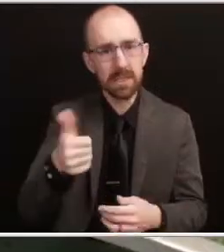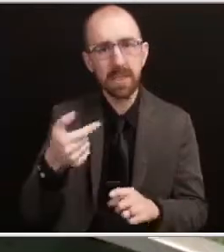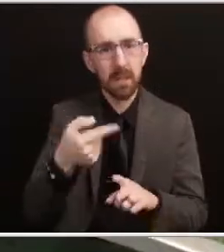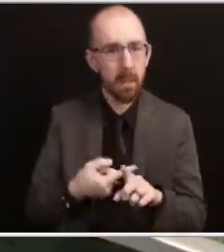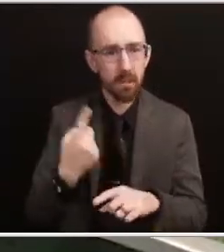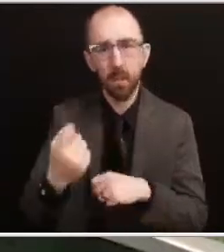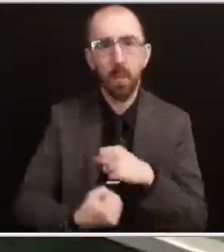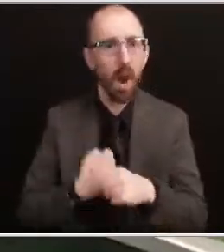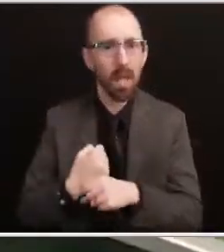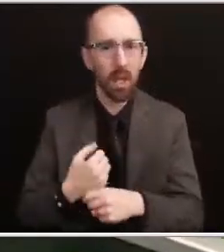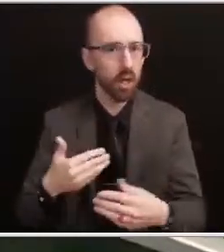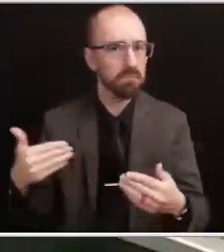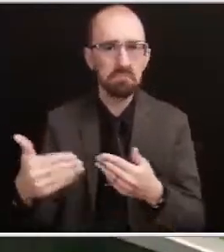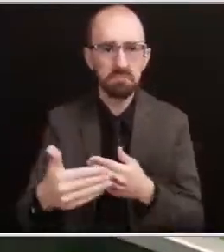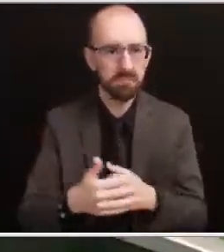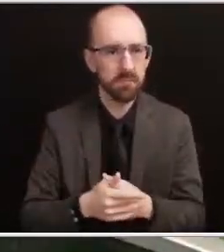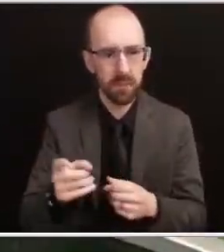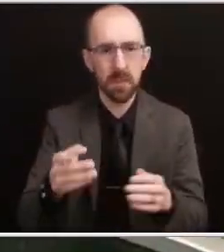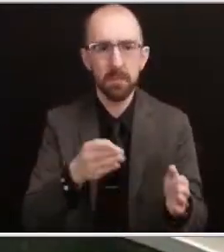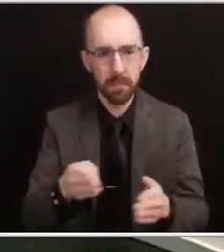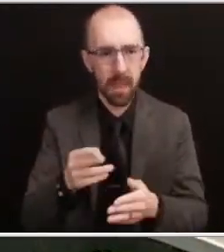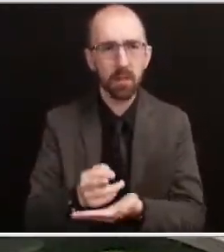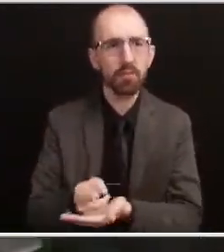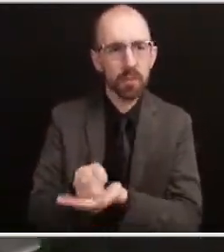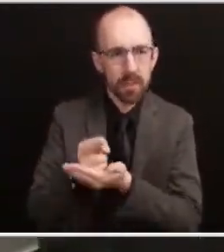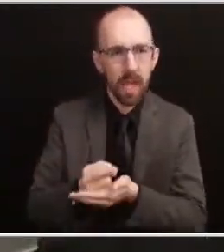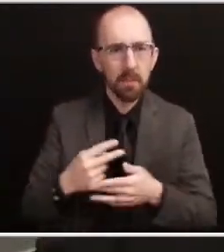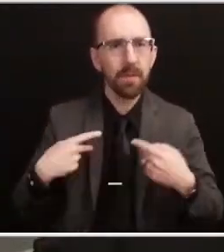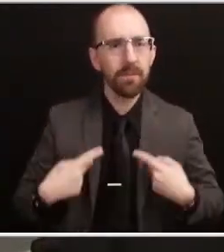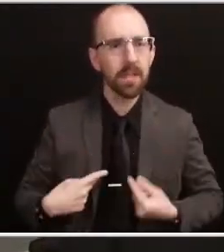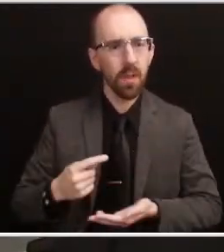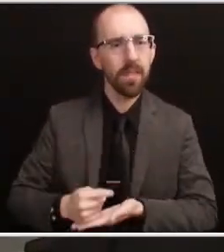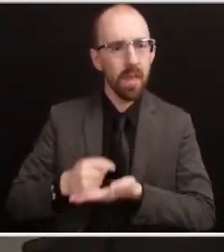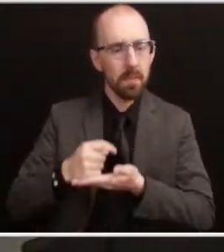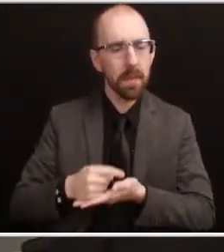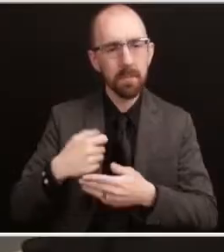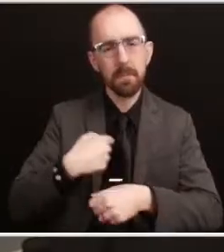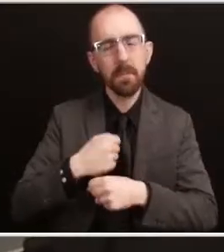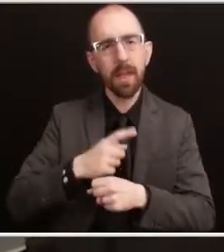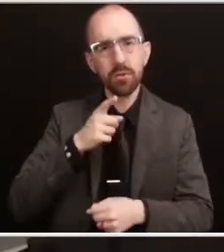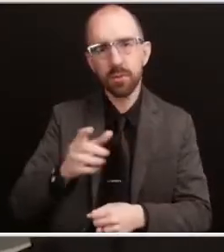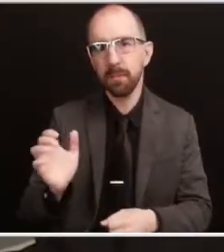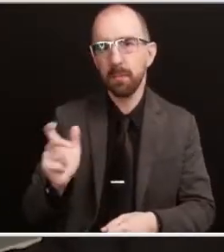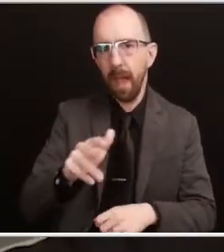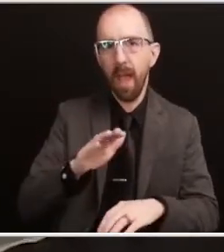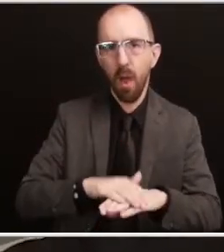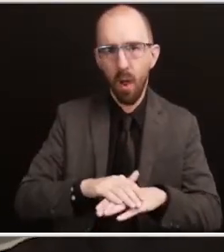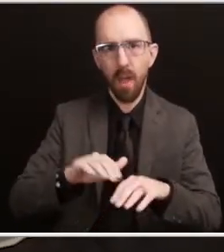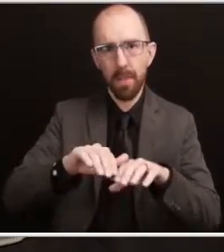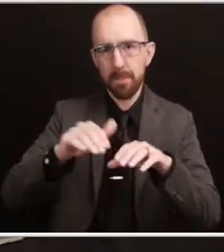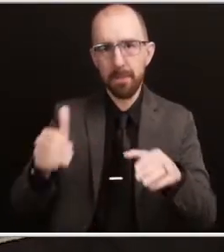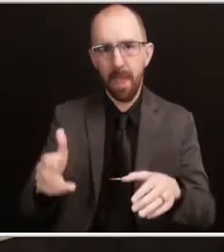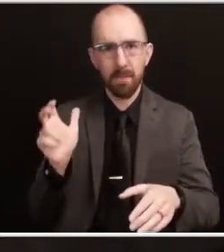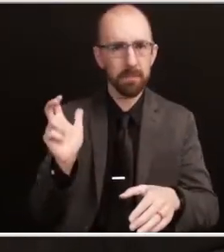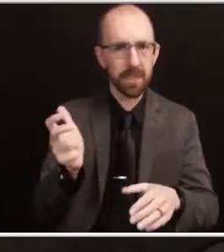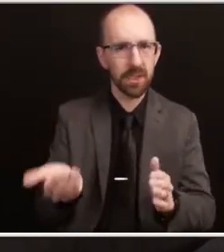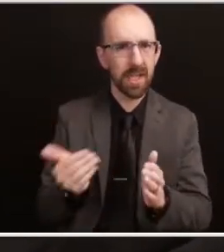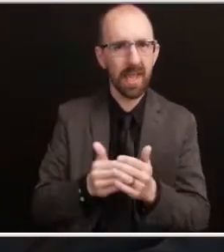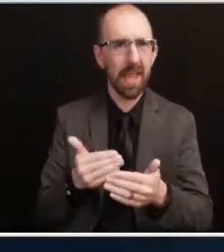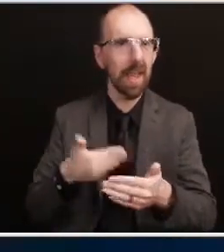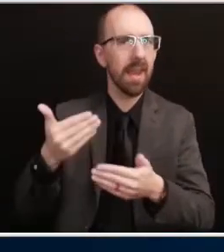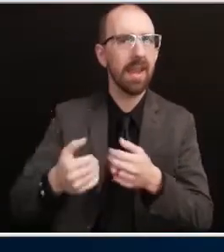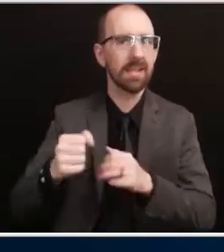plans on being diligent with his rehab and physical therapy to ensure he's back on the mound next season.